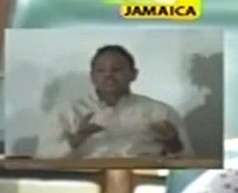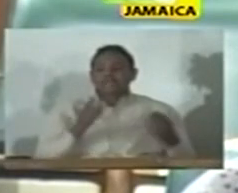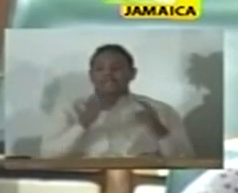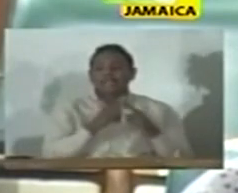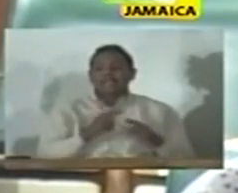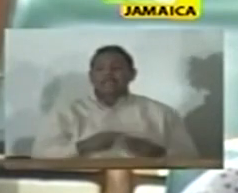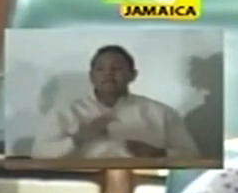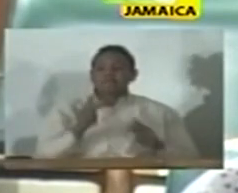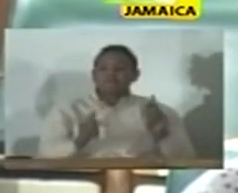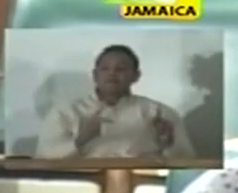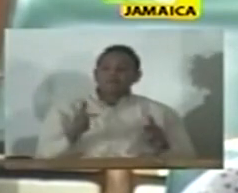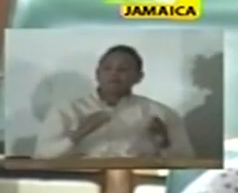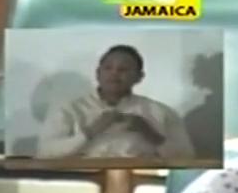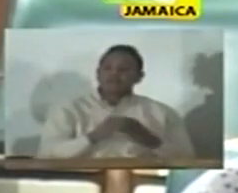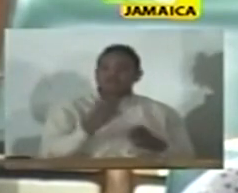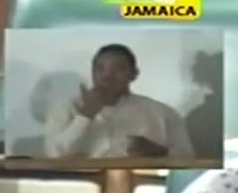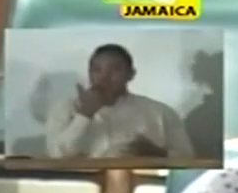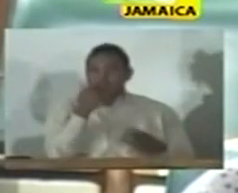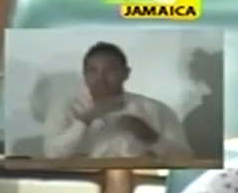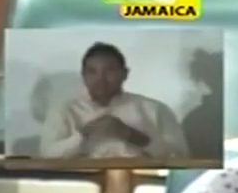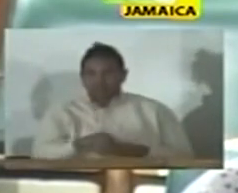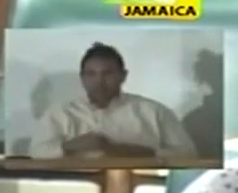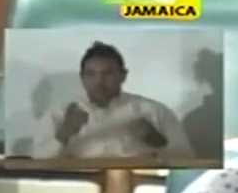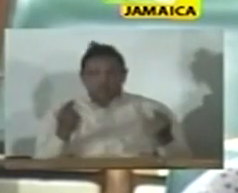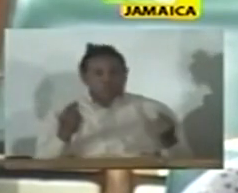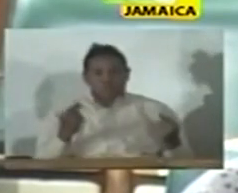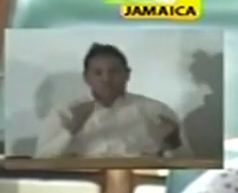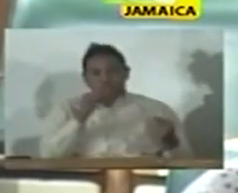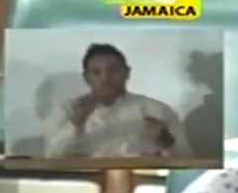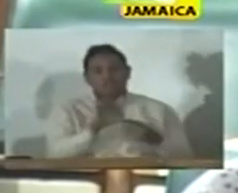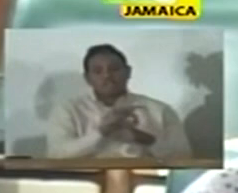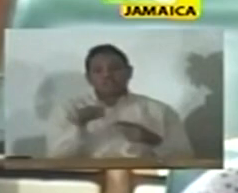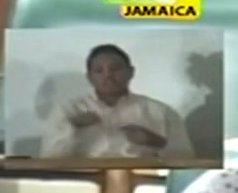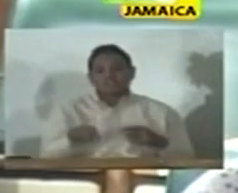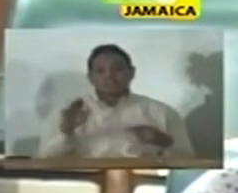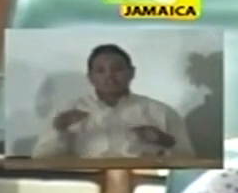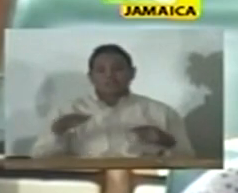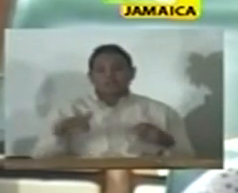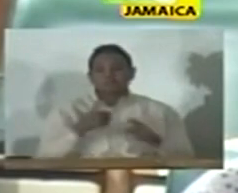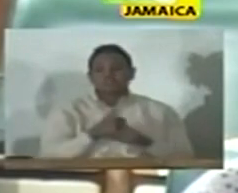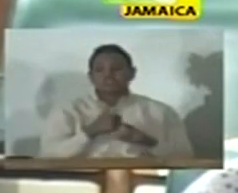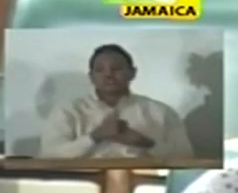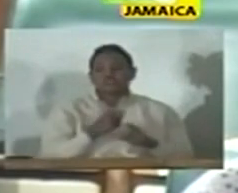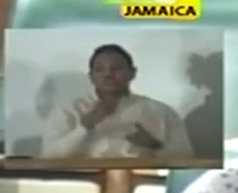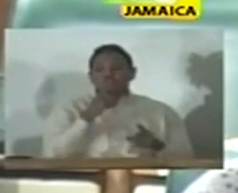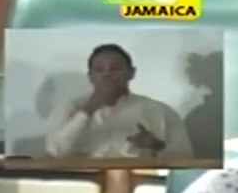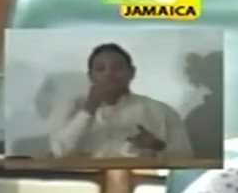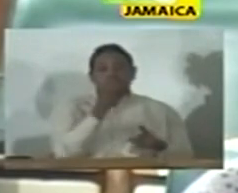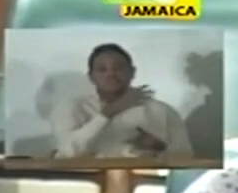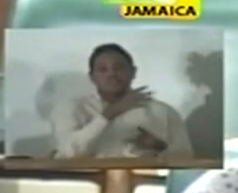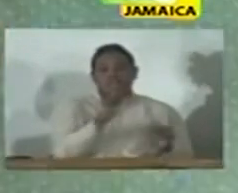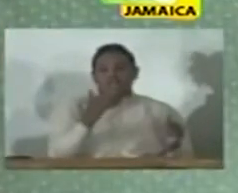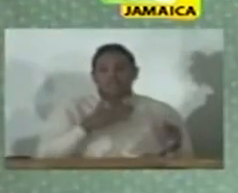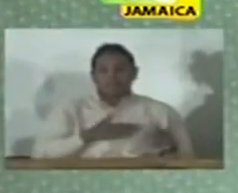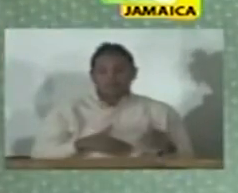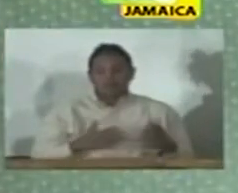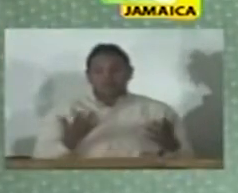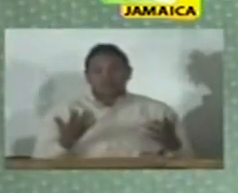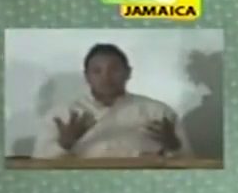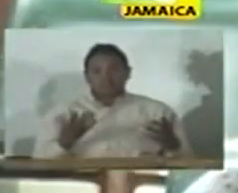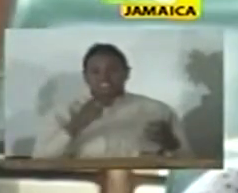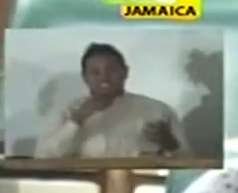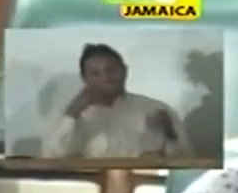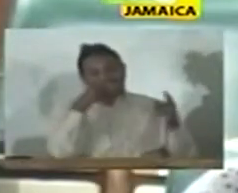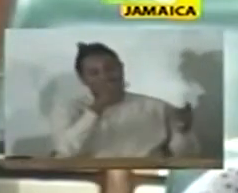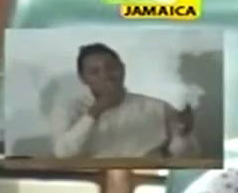of persons in wrongdoing. That is not the function of this chamber, to convict anybody, and I am raising it as a